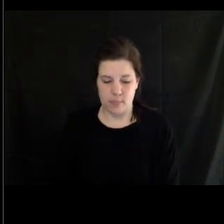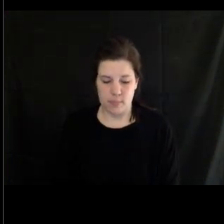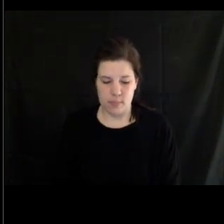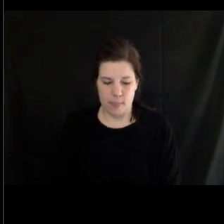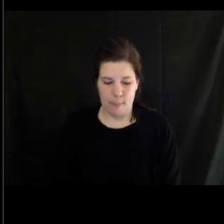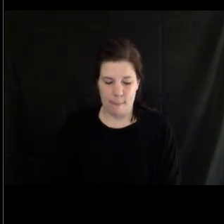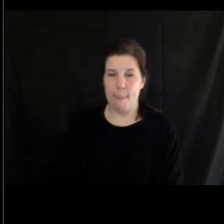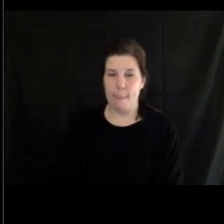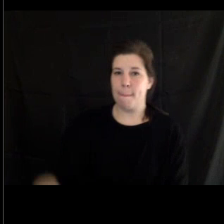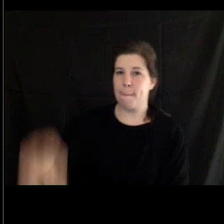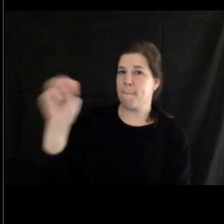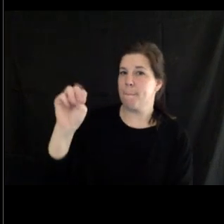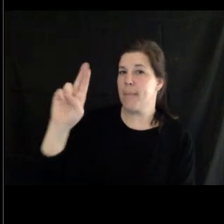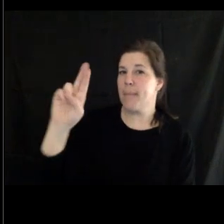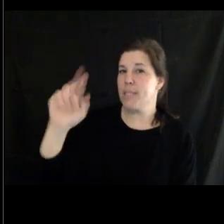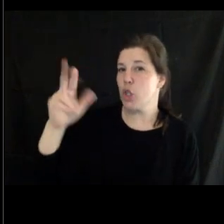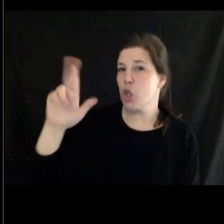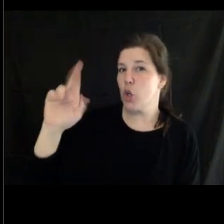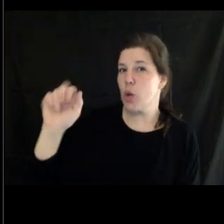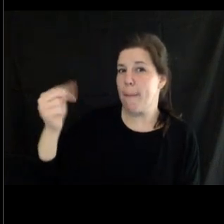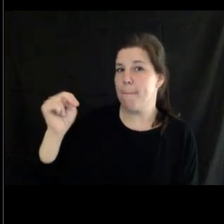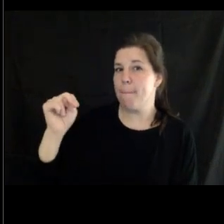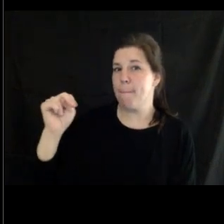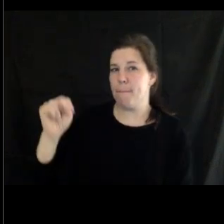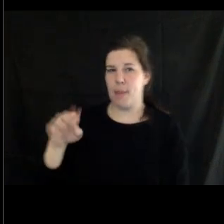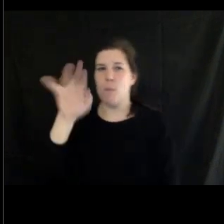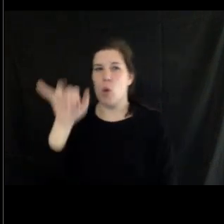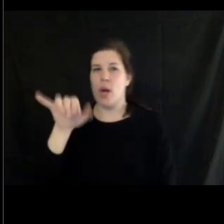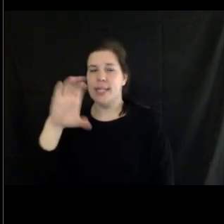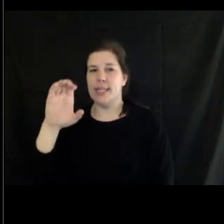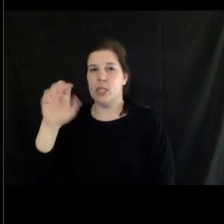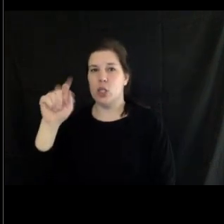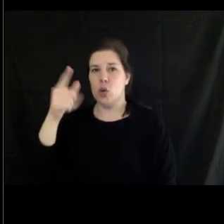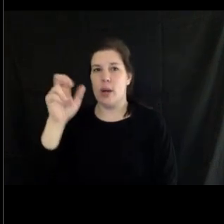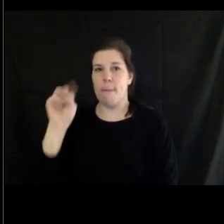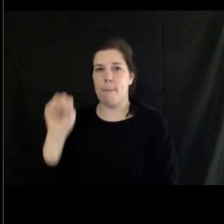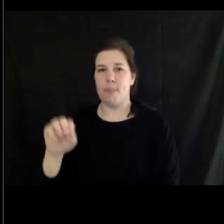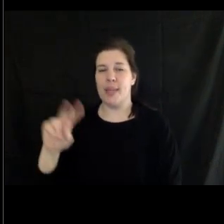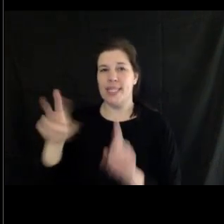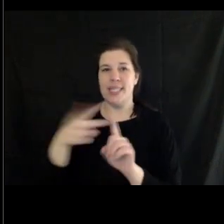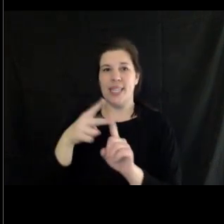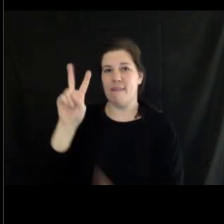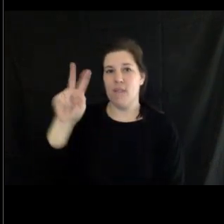Mr. Graham, begin when you're ready. Thank you. Bryce Graham, Second Vice President,